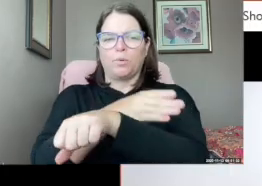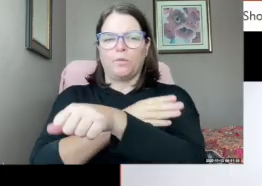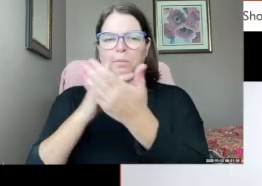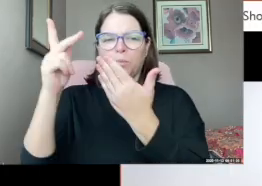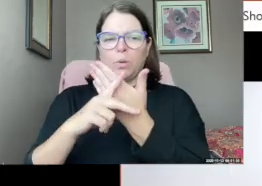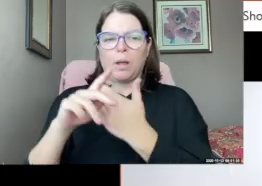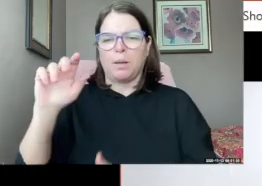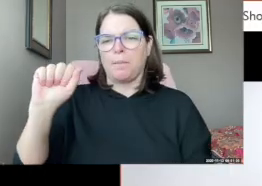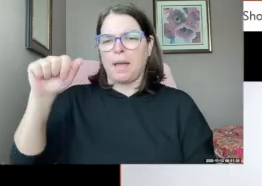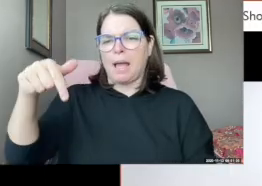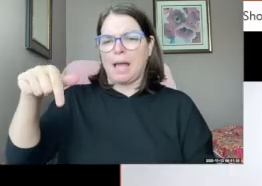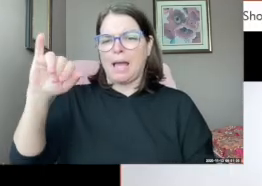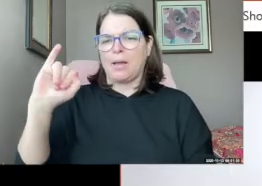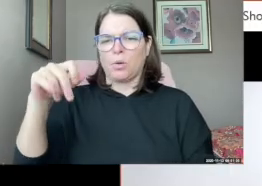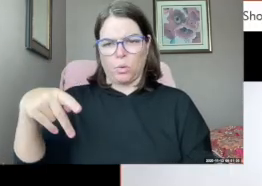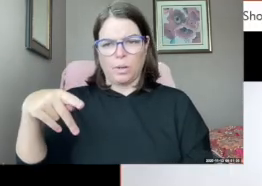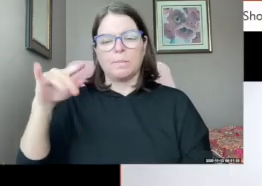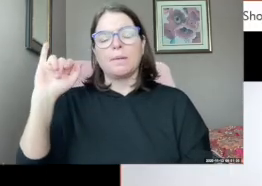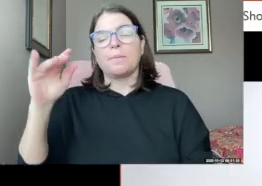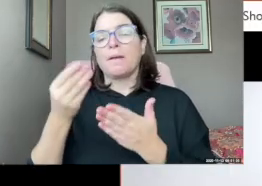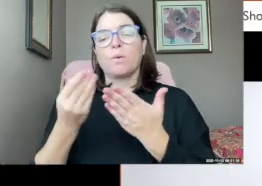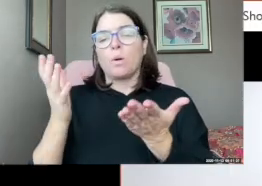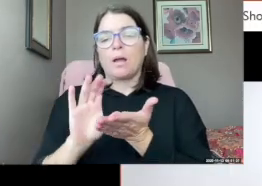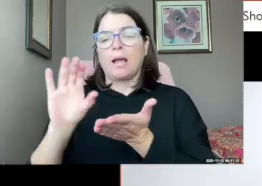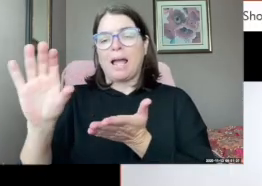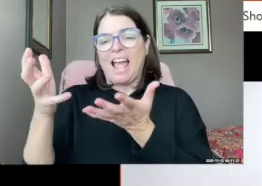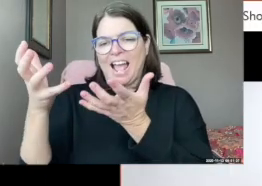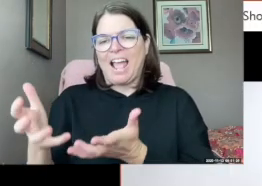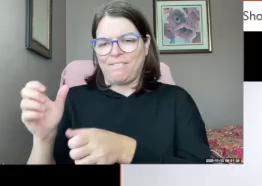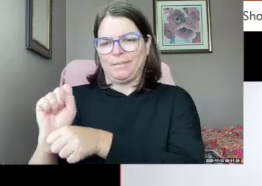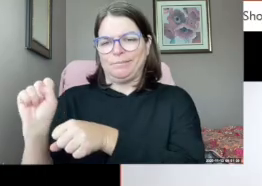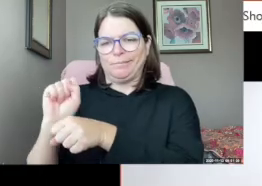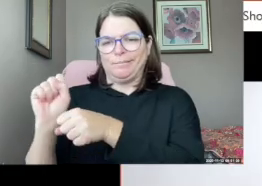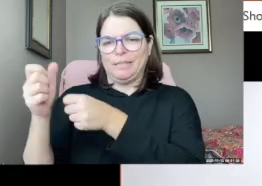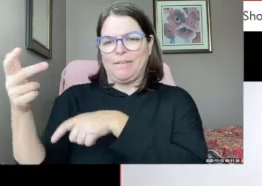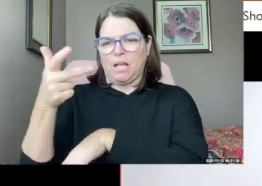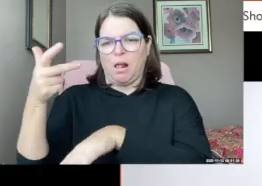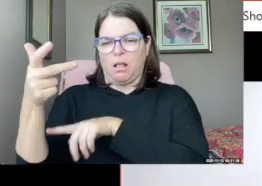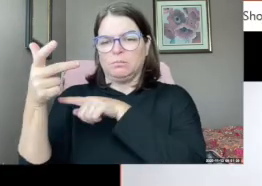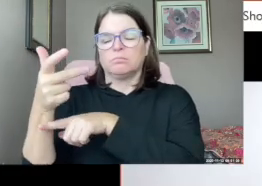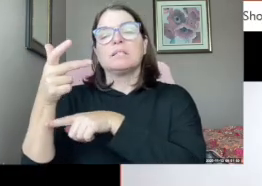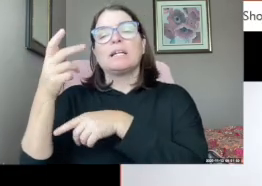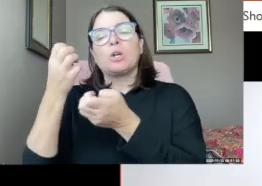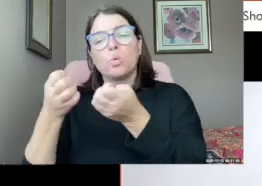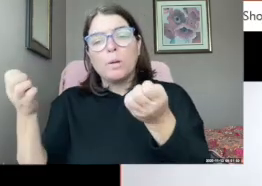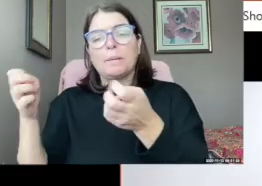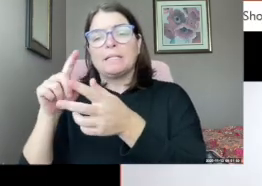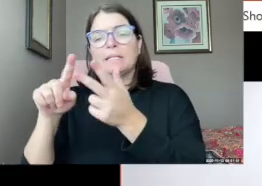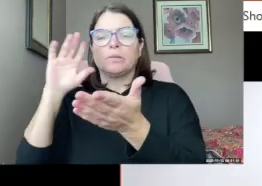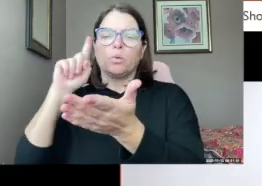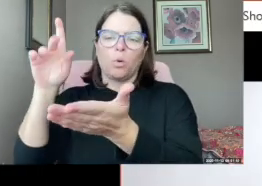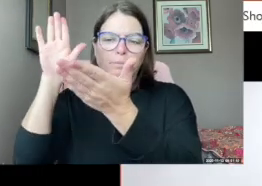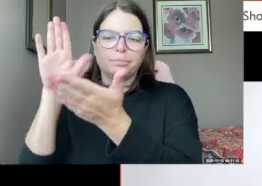Program, or AQIP. This program funds heavy-duty vehicles and equipment to reduce air toxics and